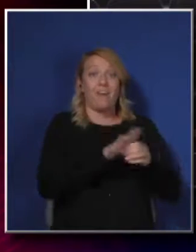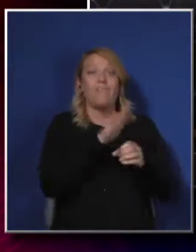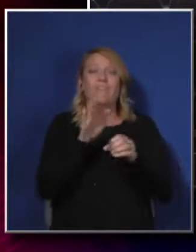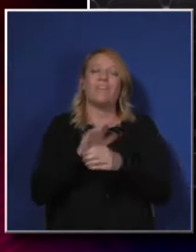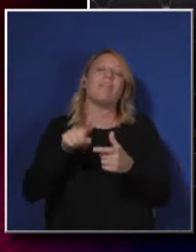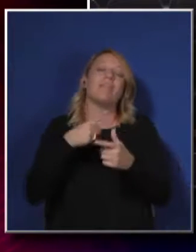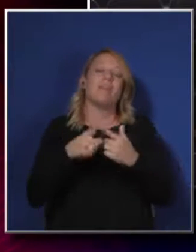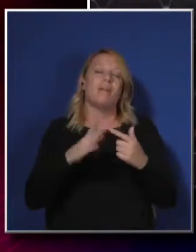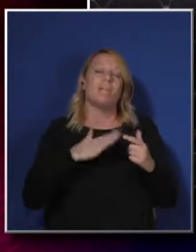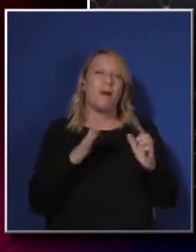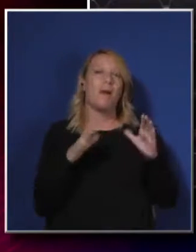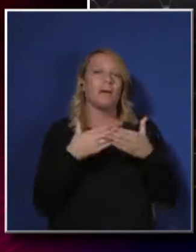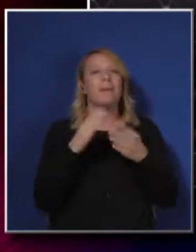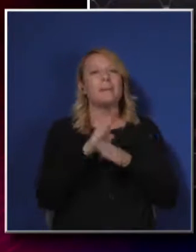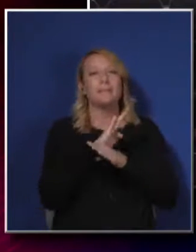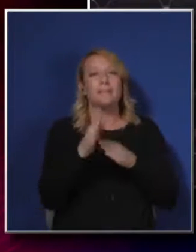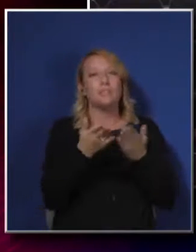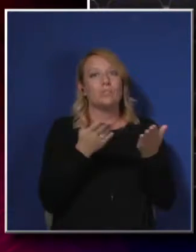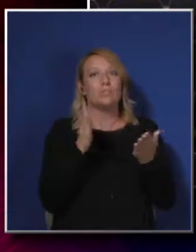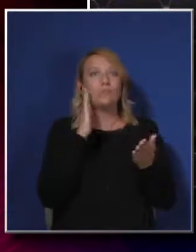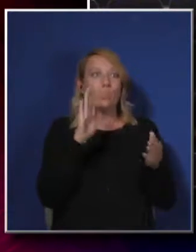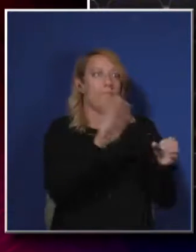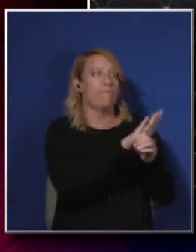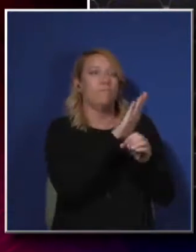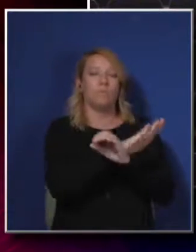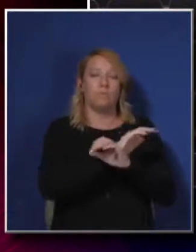fully staffed.